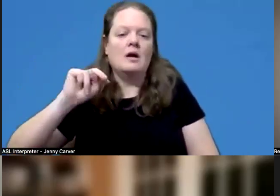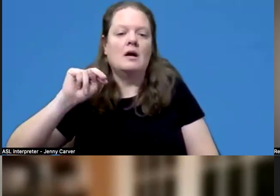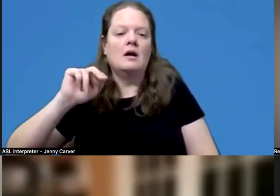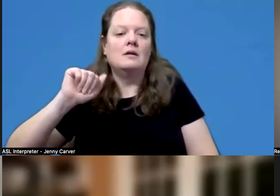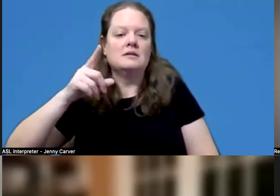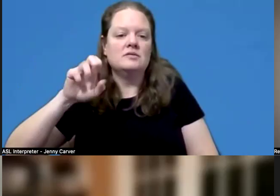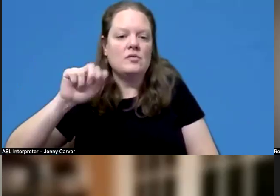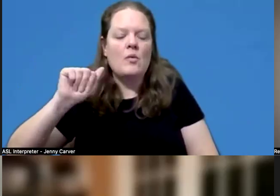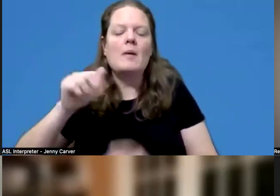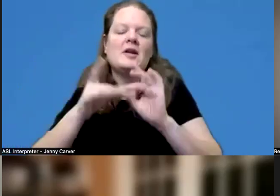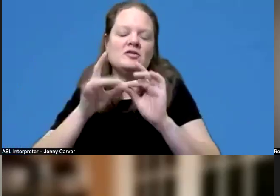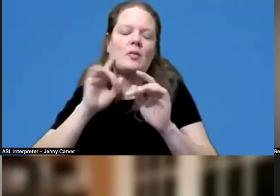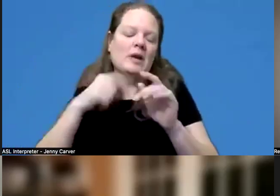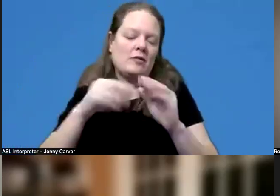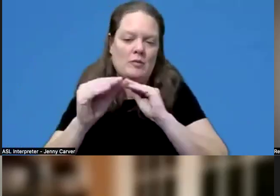repaired.